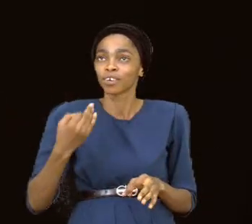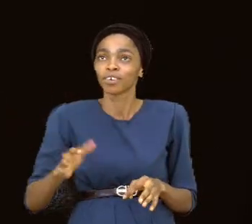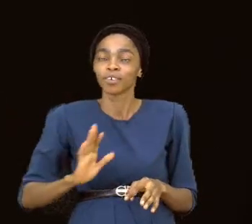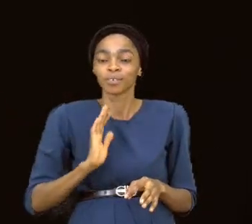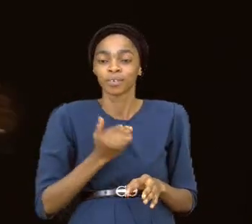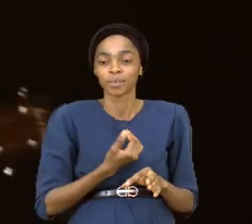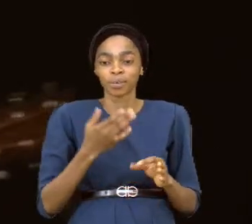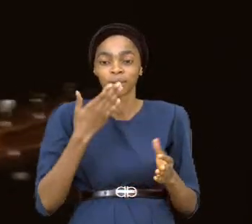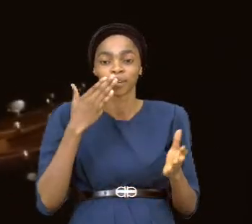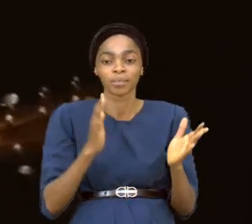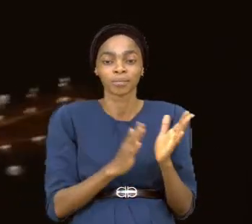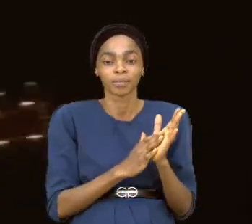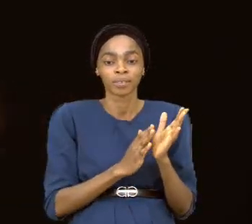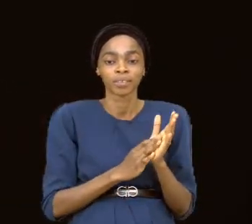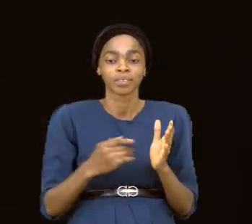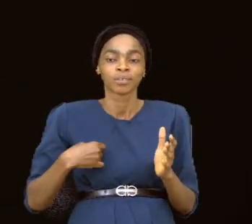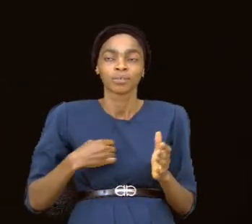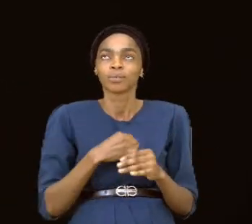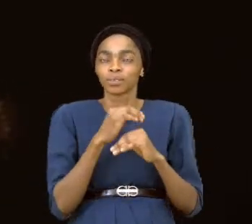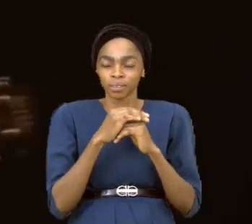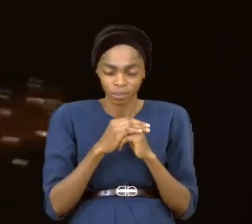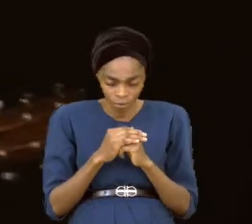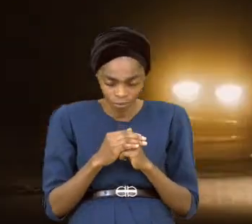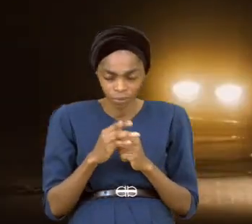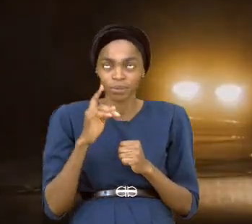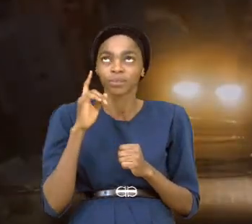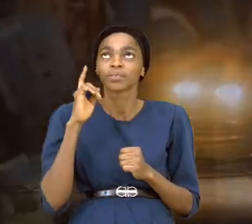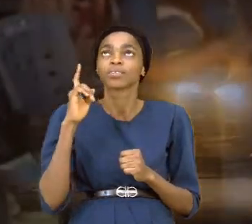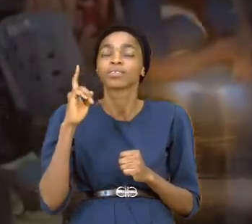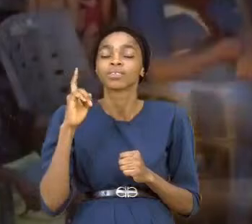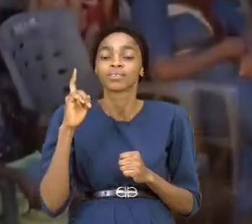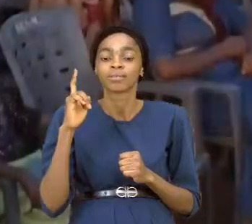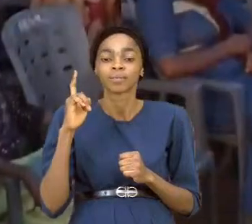our praise. We worship you.